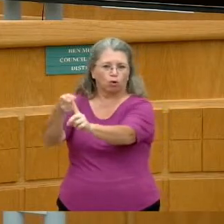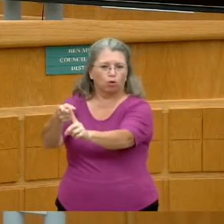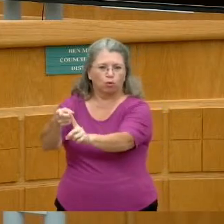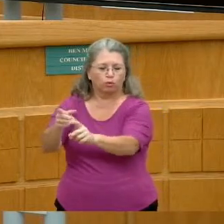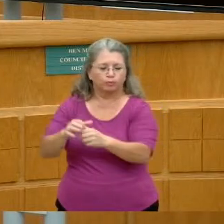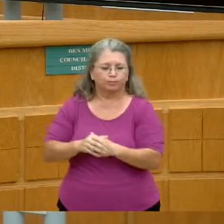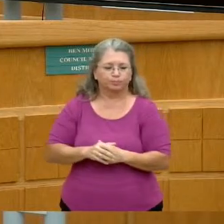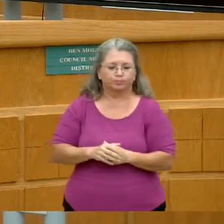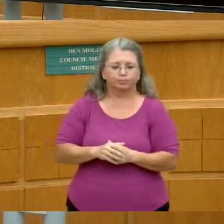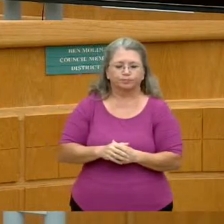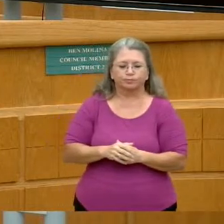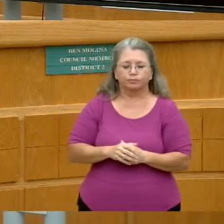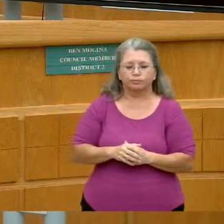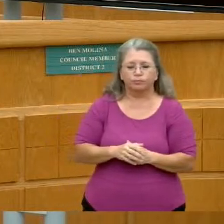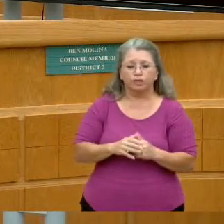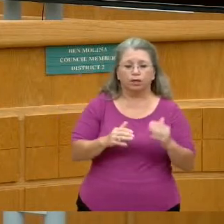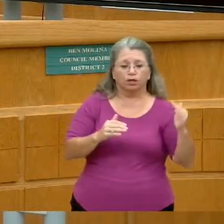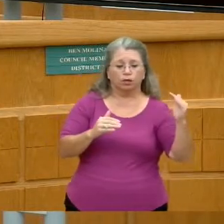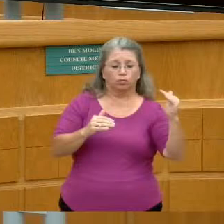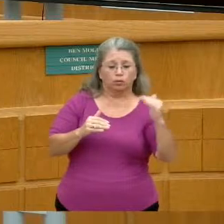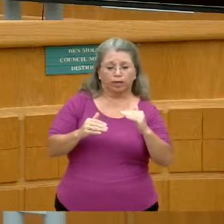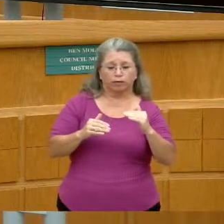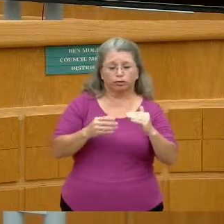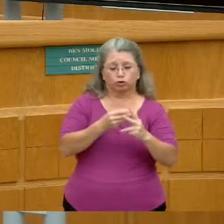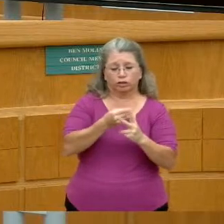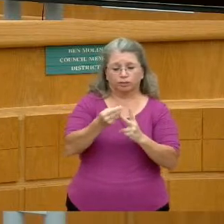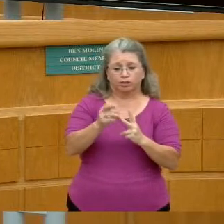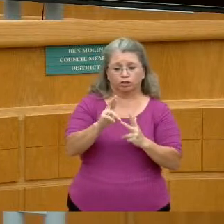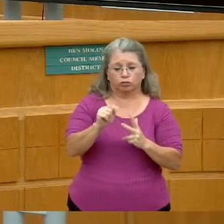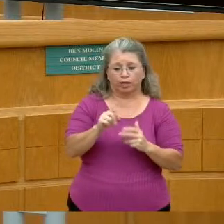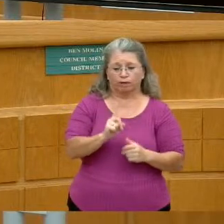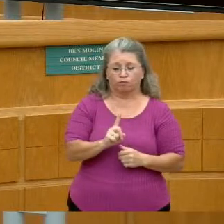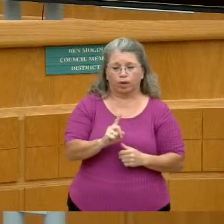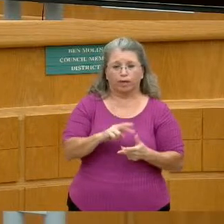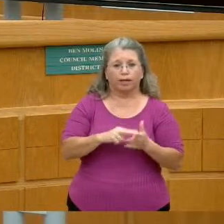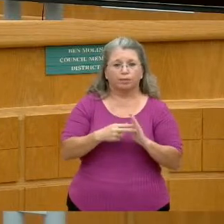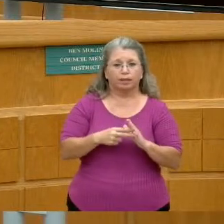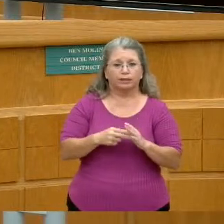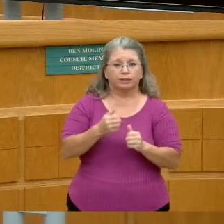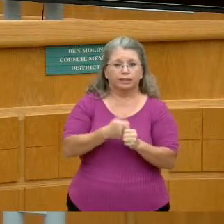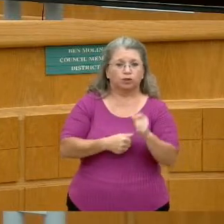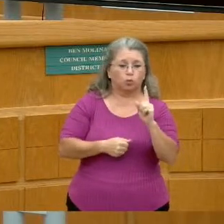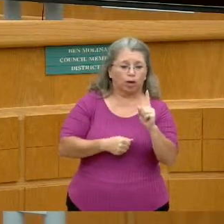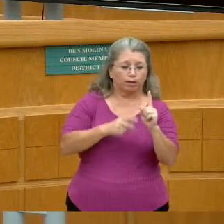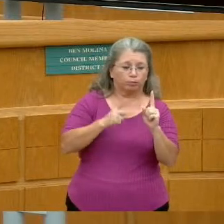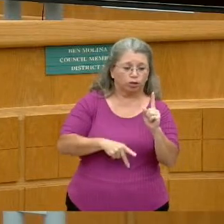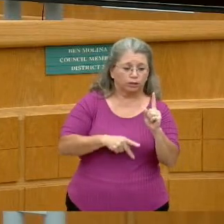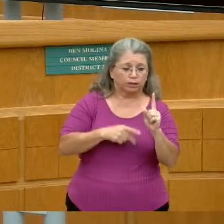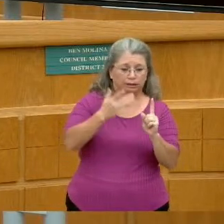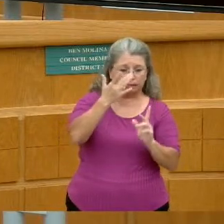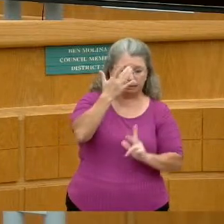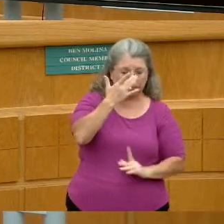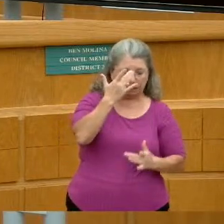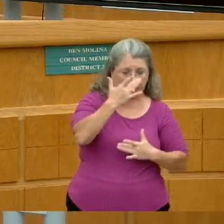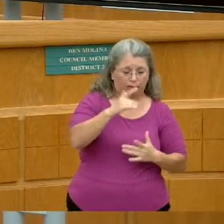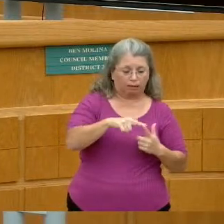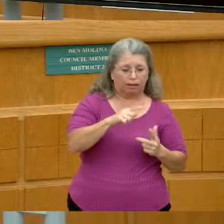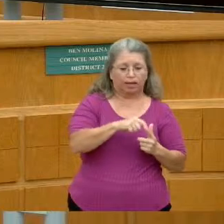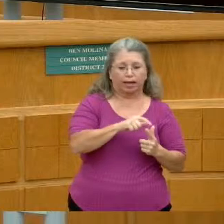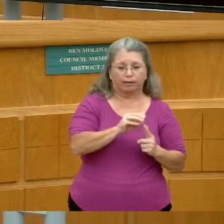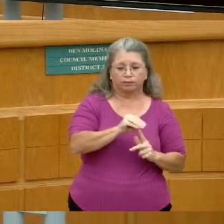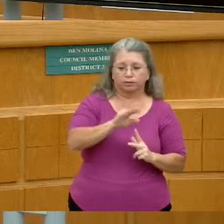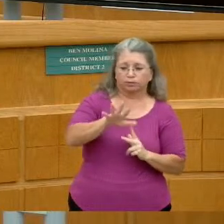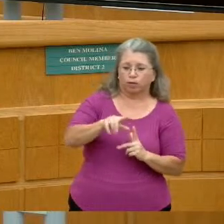getting to a transmission rate of 1 means is that every person that gets COVID gets one more person sick with COVID. And what that leads to is